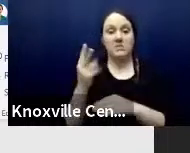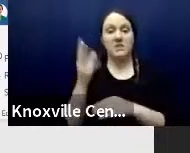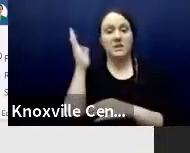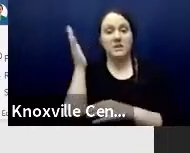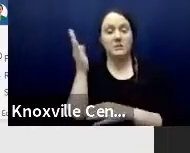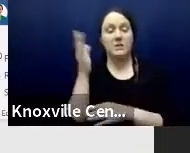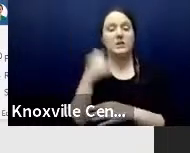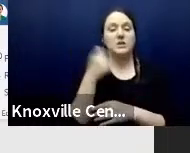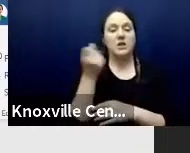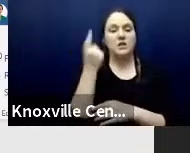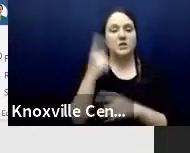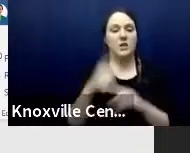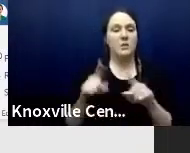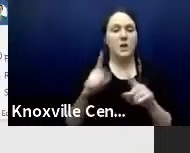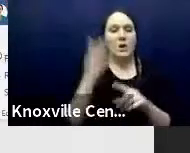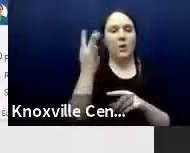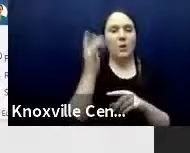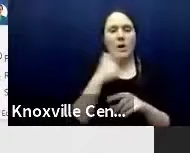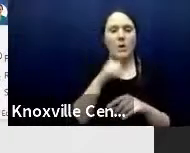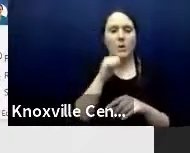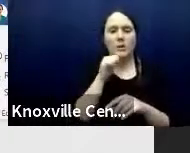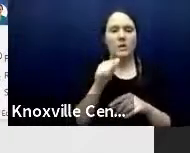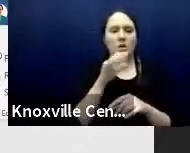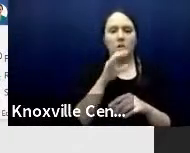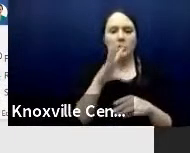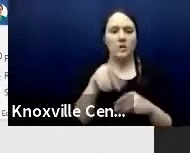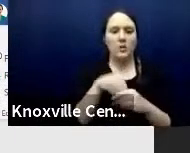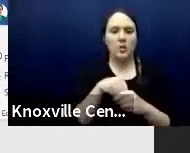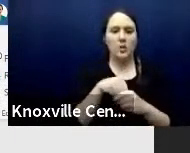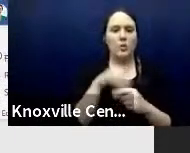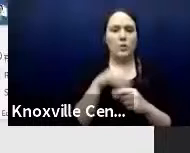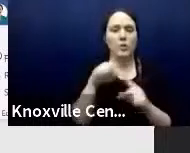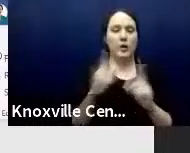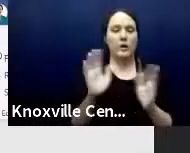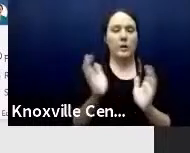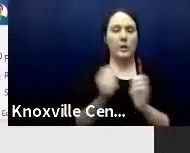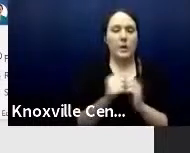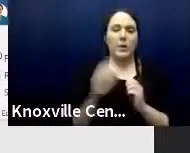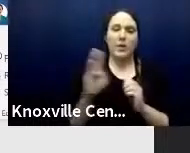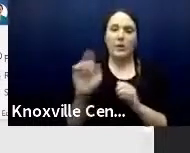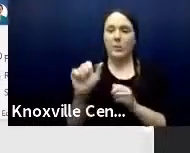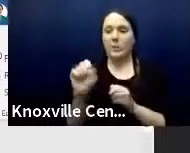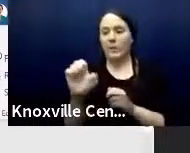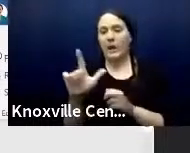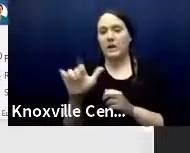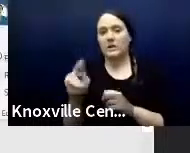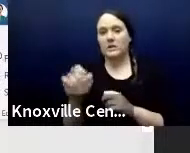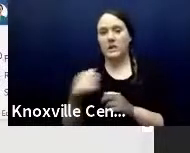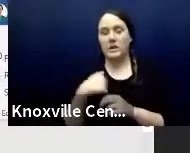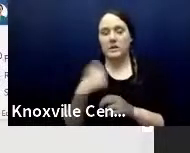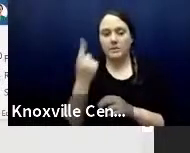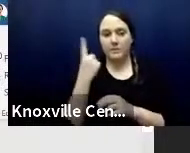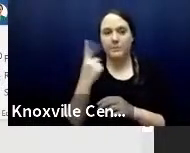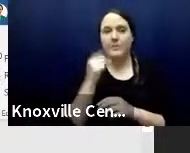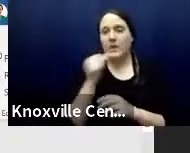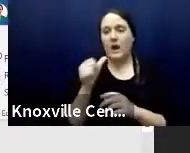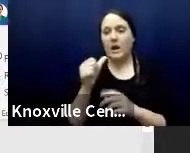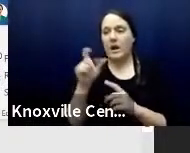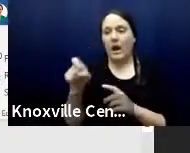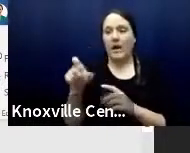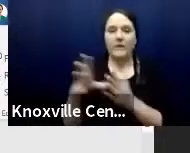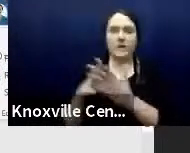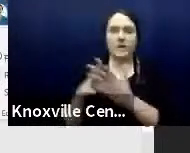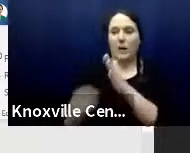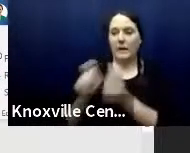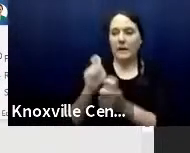is there a reason why we did not include that when comparing it to the baseline? I get it. We're not saying we have to adopt the county commission